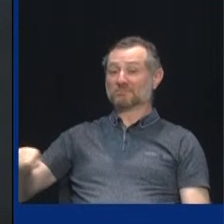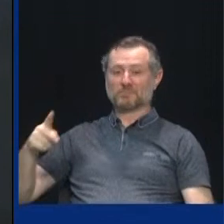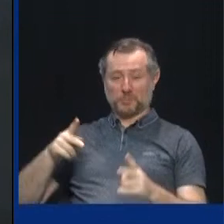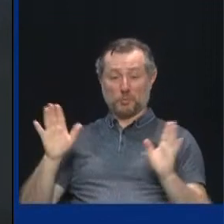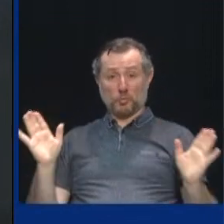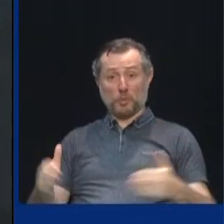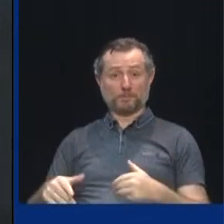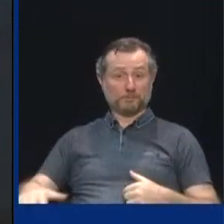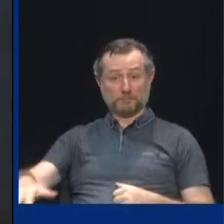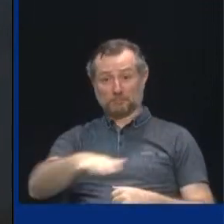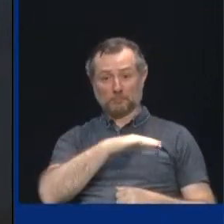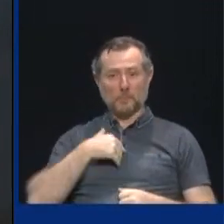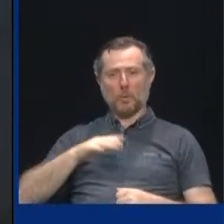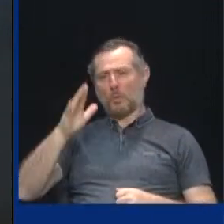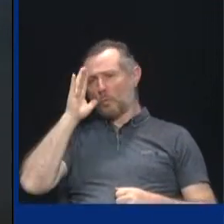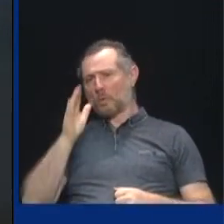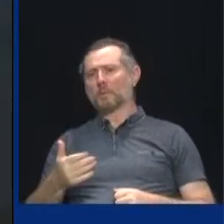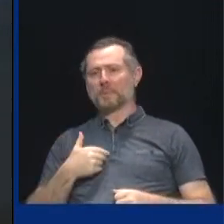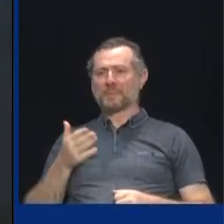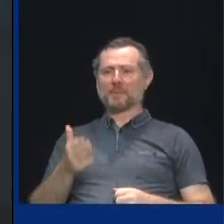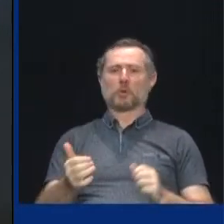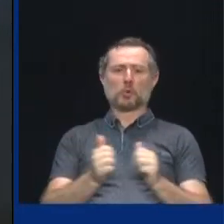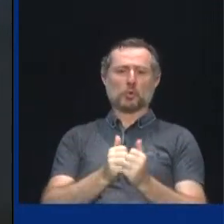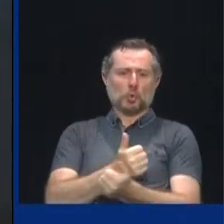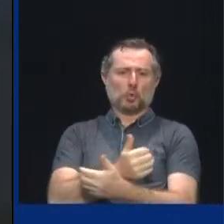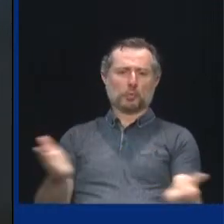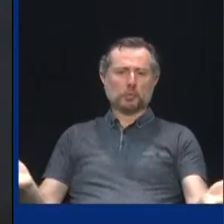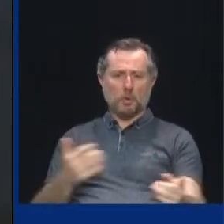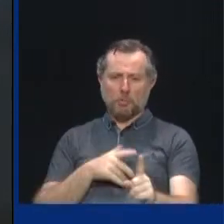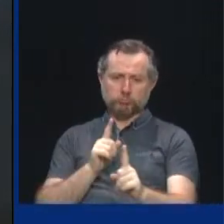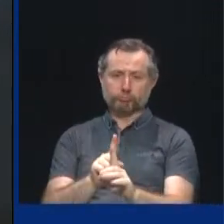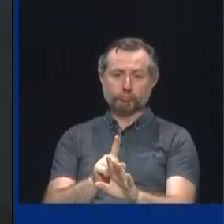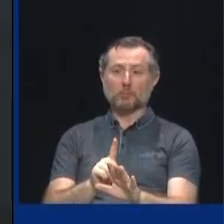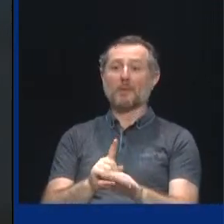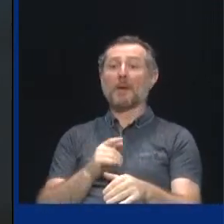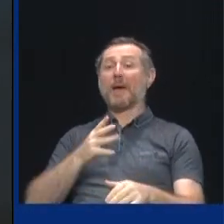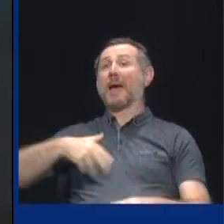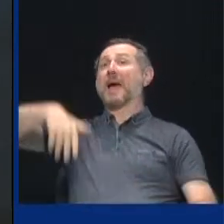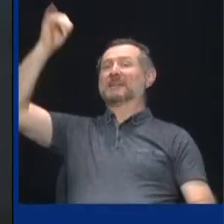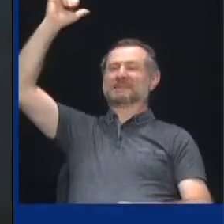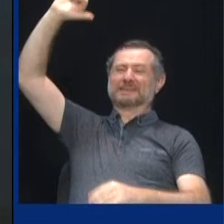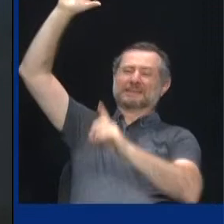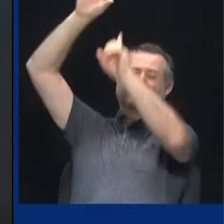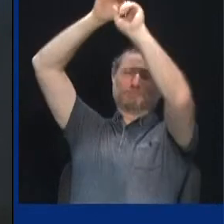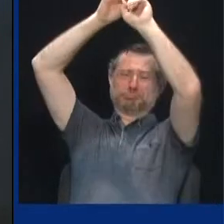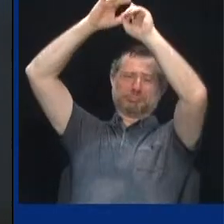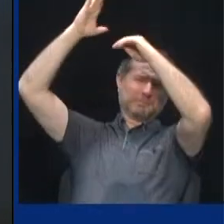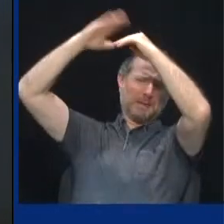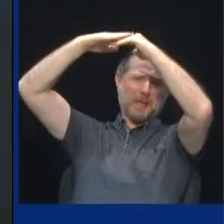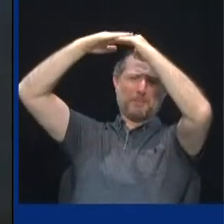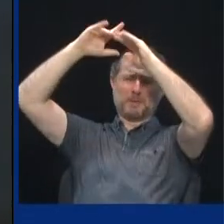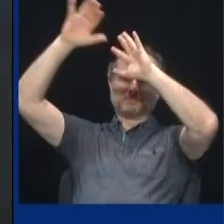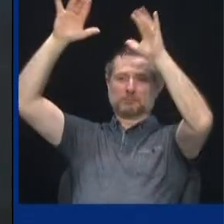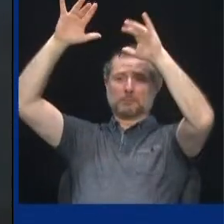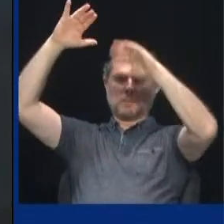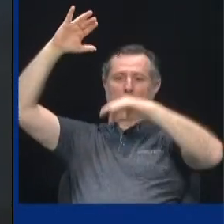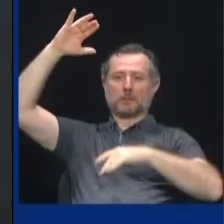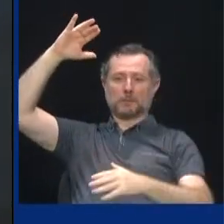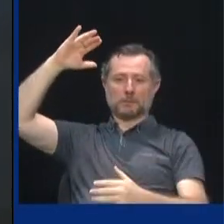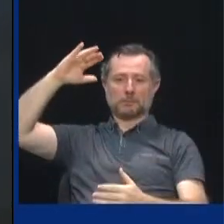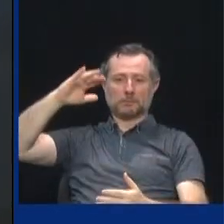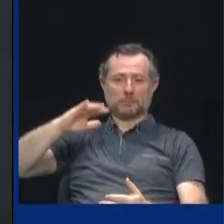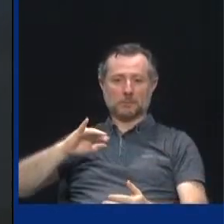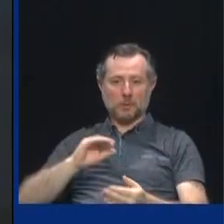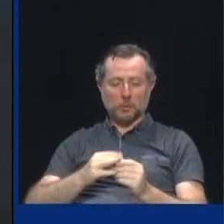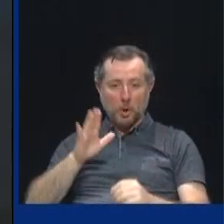be there with you. We went from the highest infection rate to the lowest. Now let's show this nation how to stop